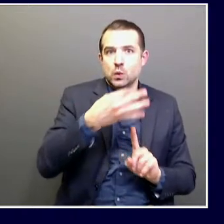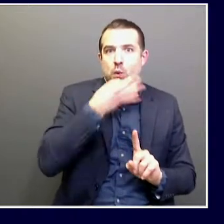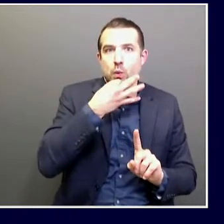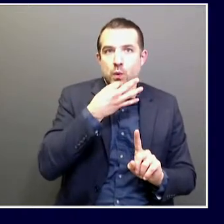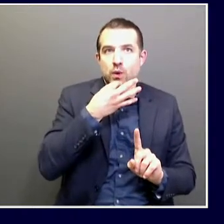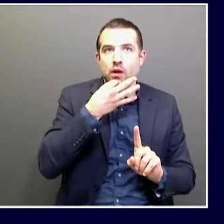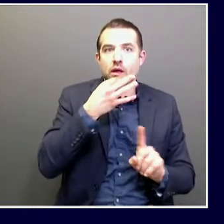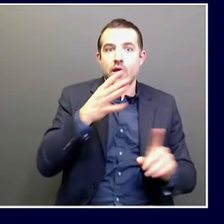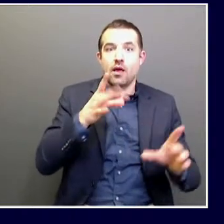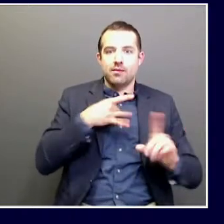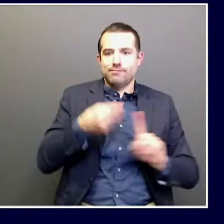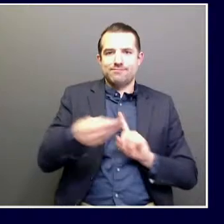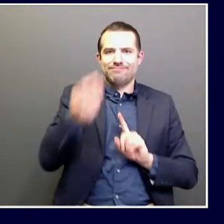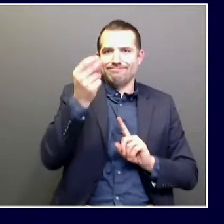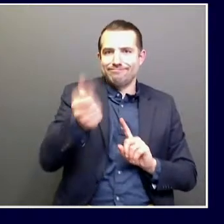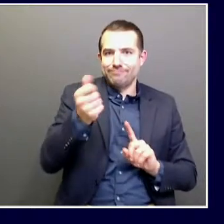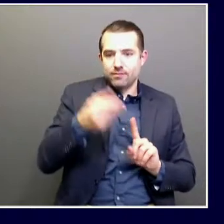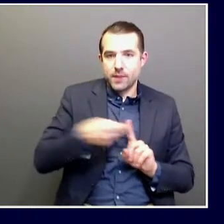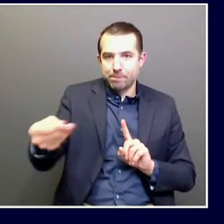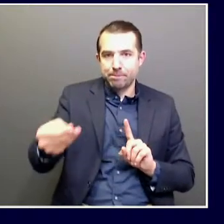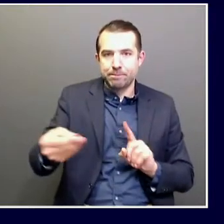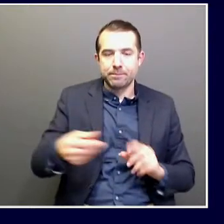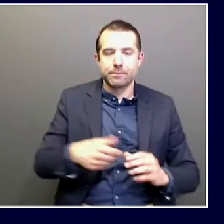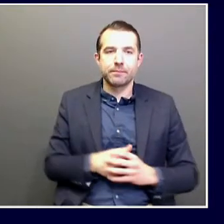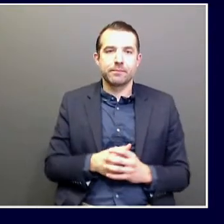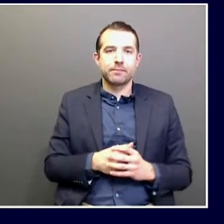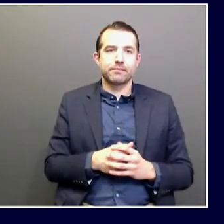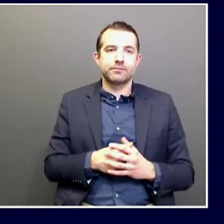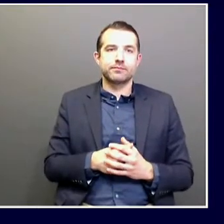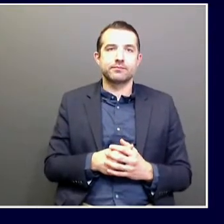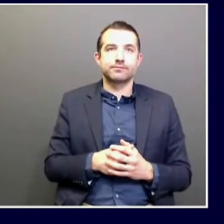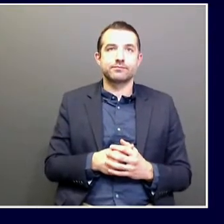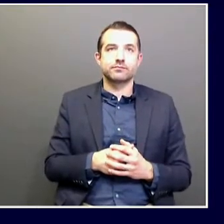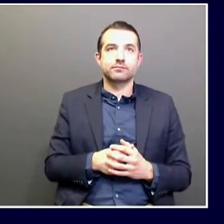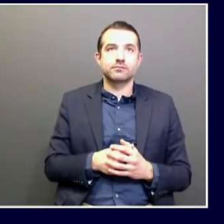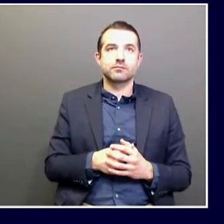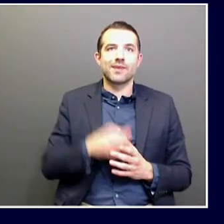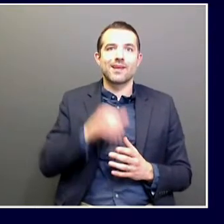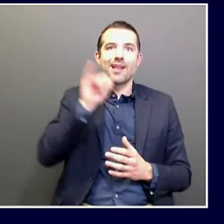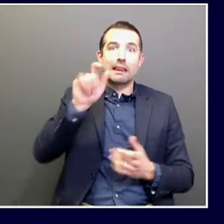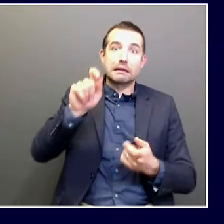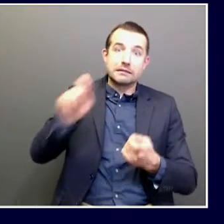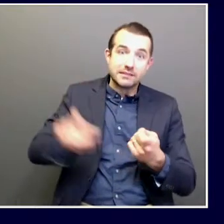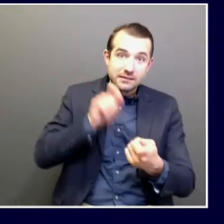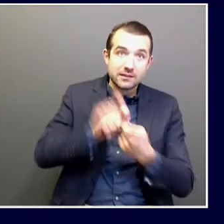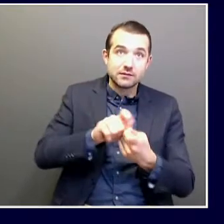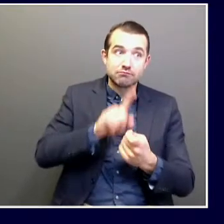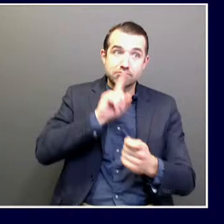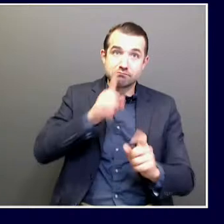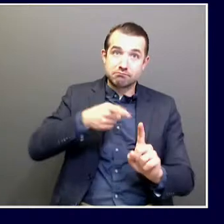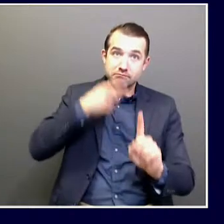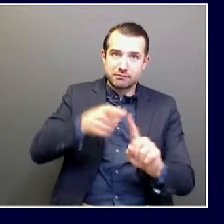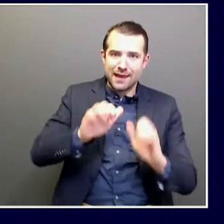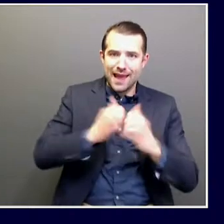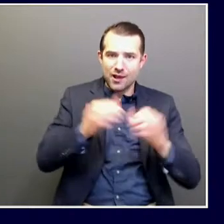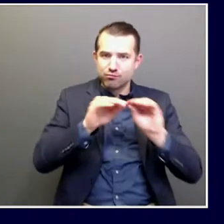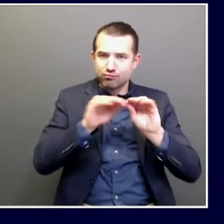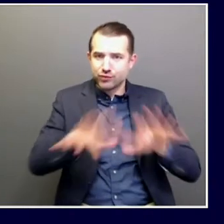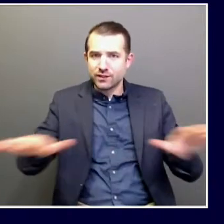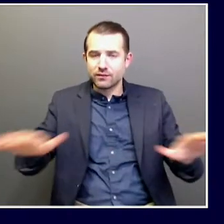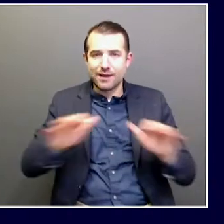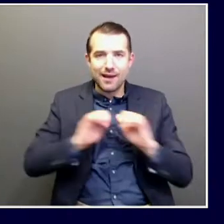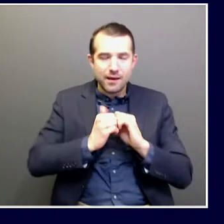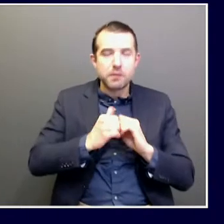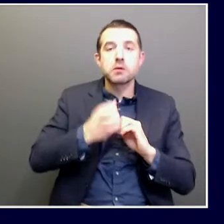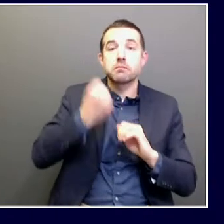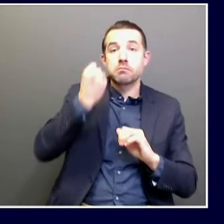at play in order to lead to the greater contagiousness that we're starting to see in countries where Omicron is ahead of where it is